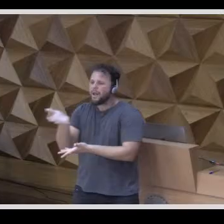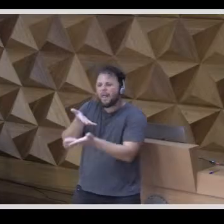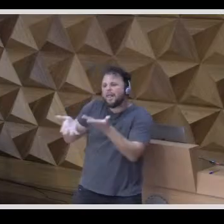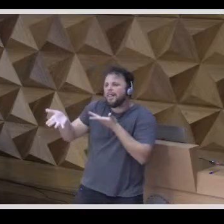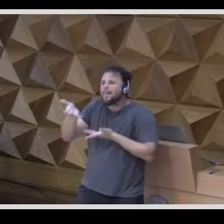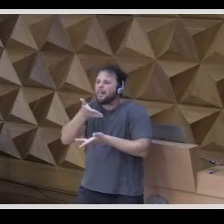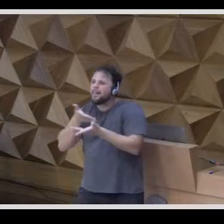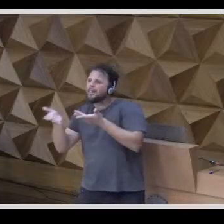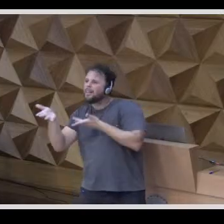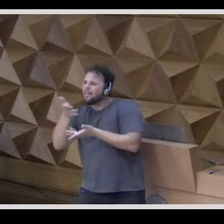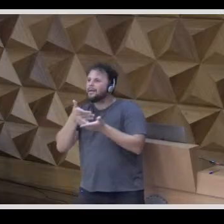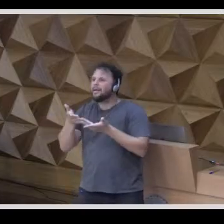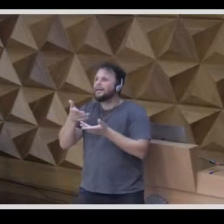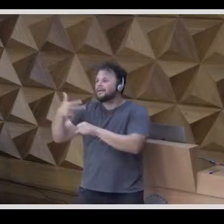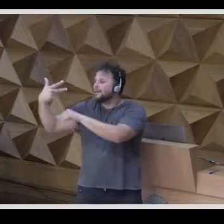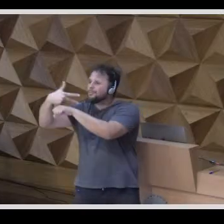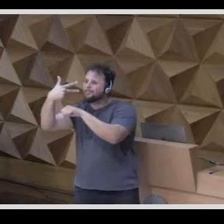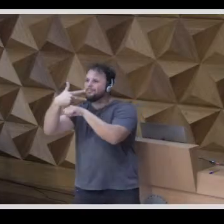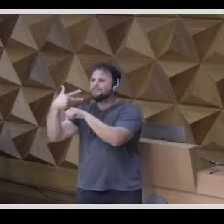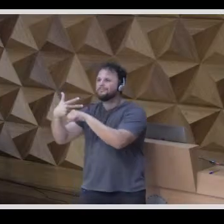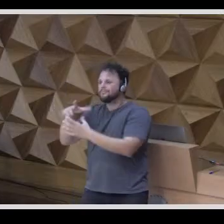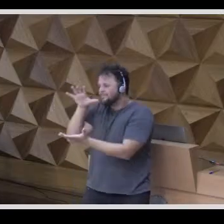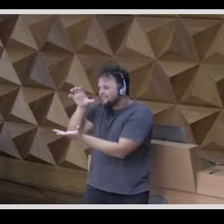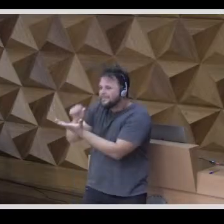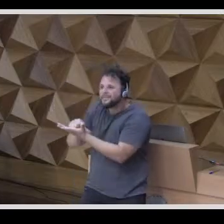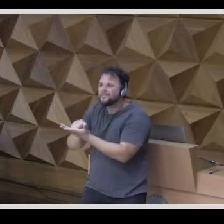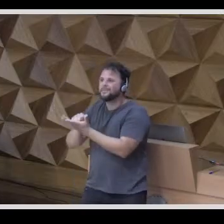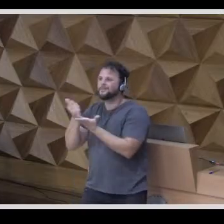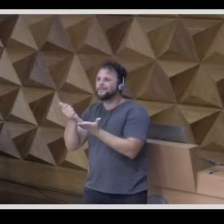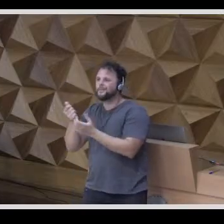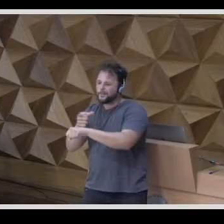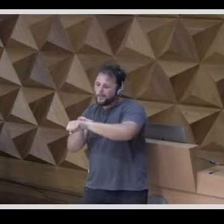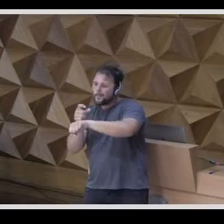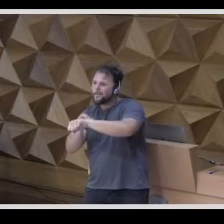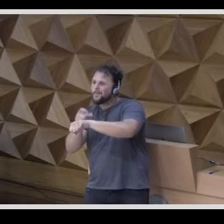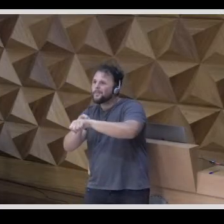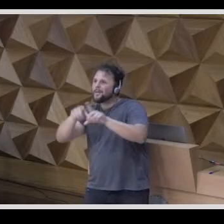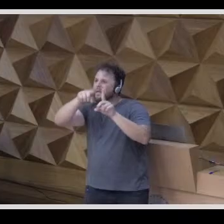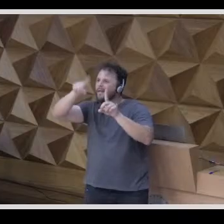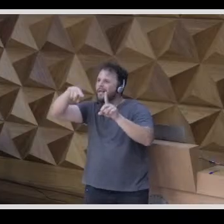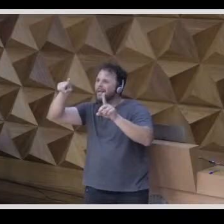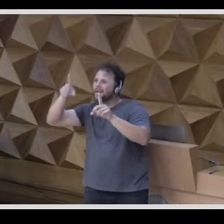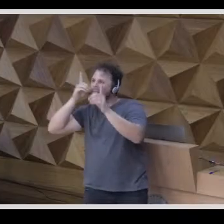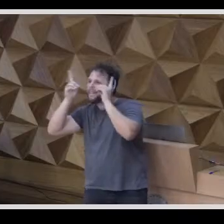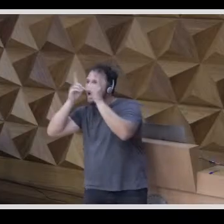nobody thinks about what it's like to live in that environment every day for a long period of time.